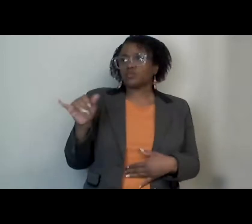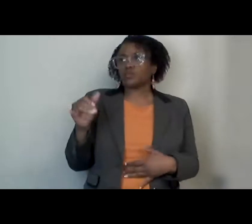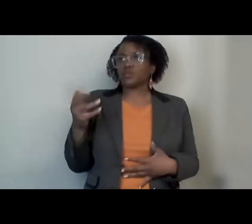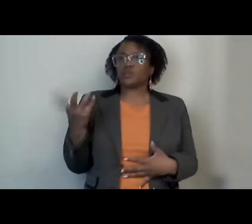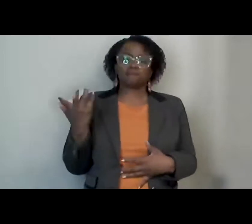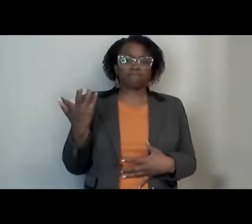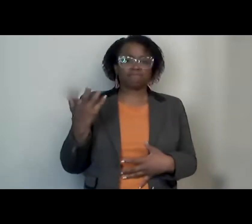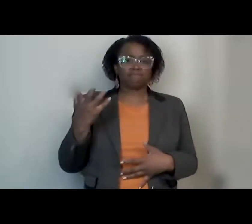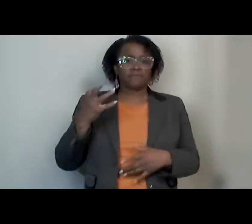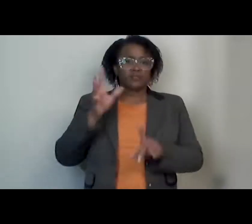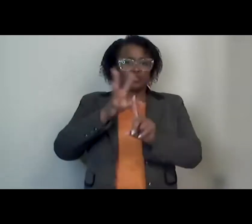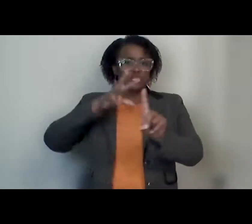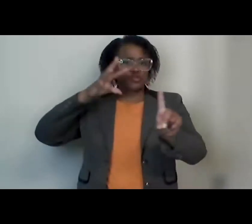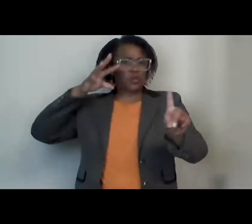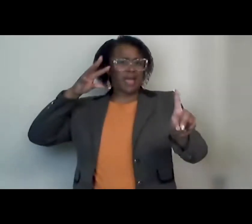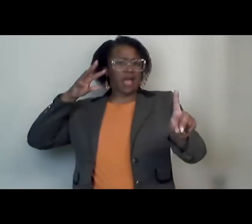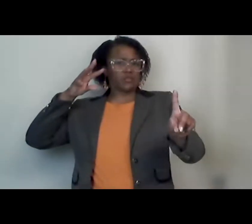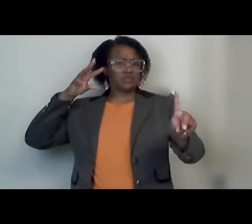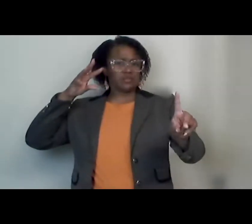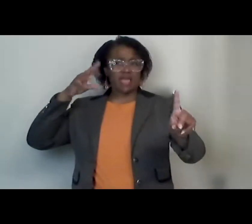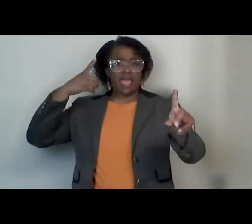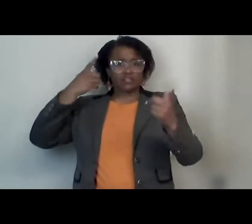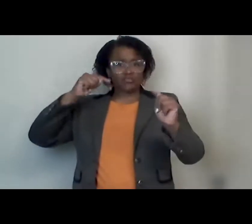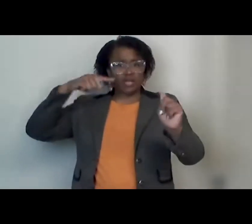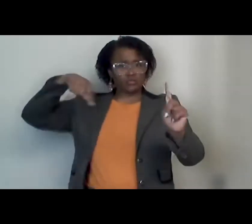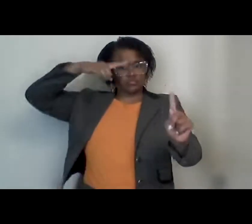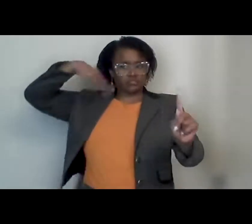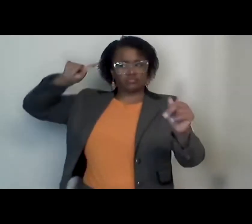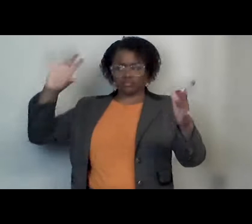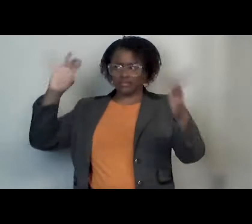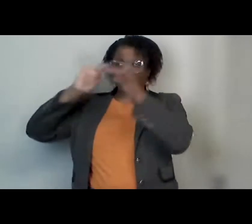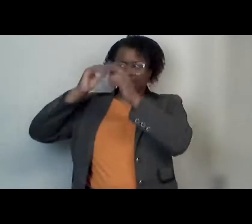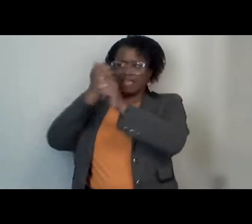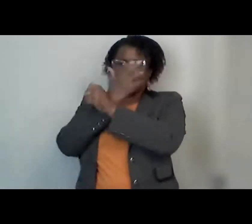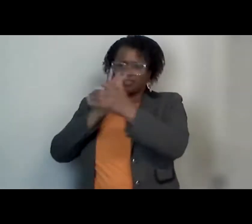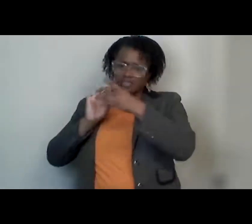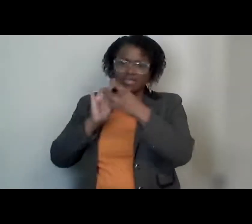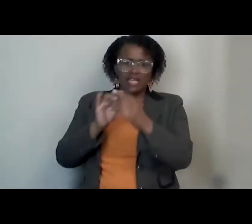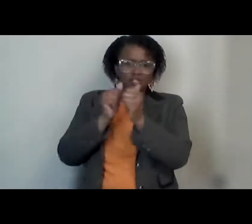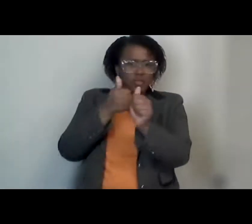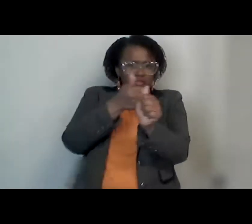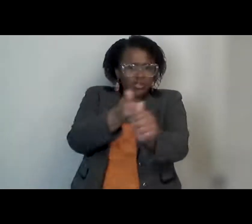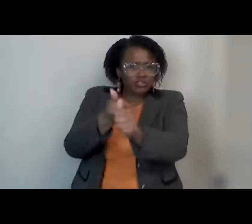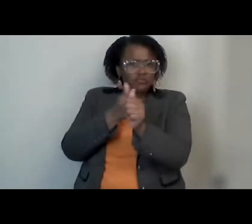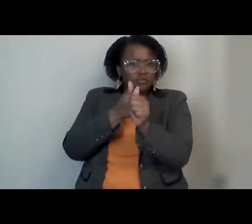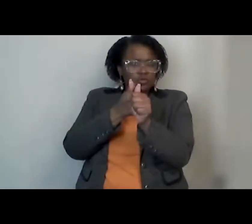zoom out and tie in all the amazing threads that each of you have highlighted,